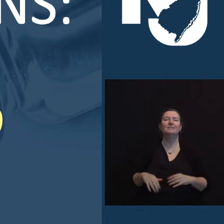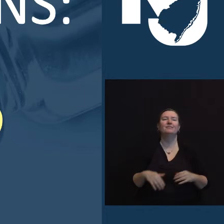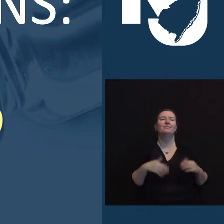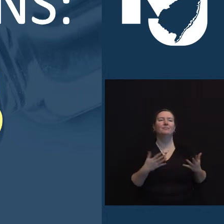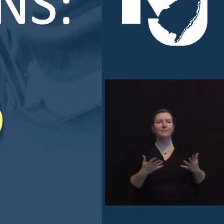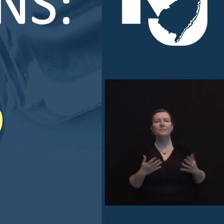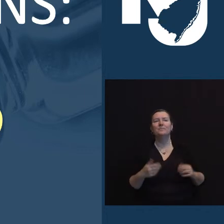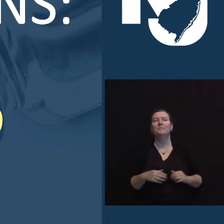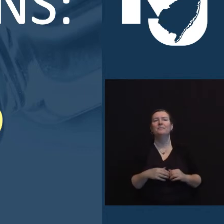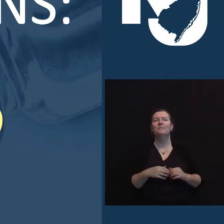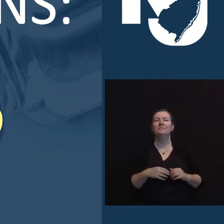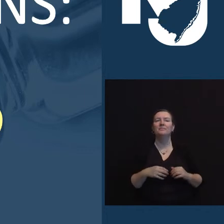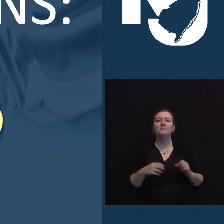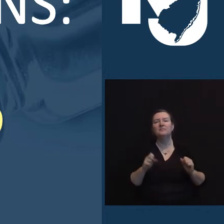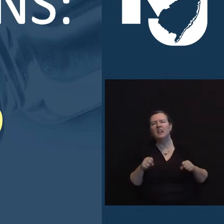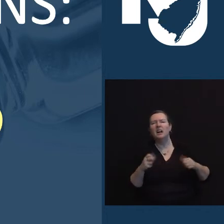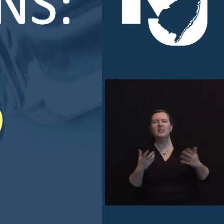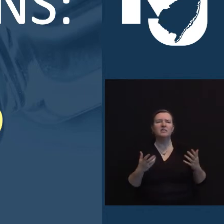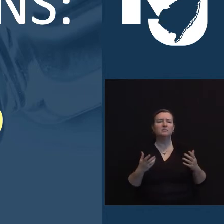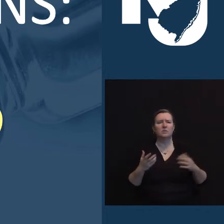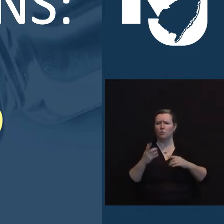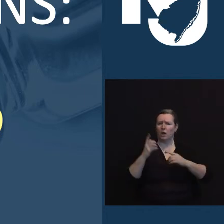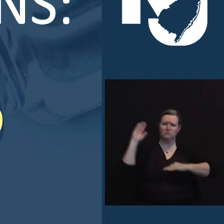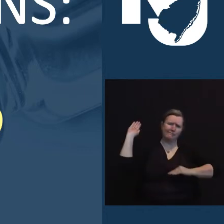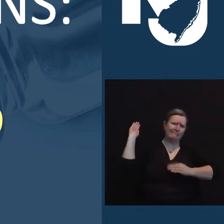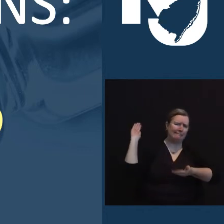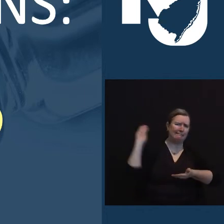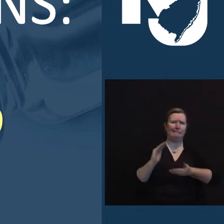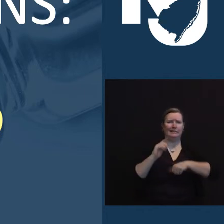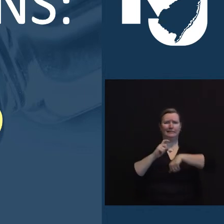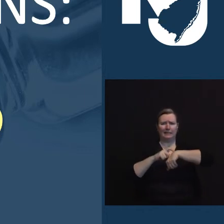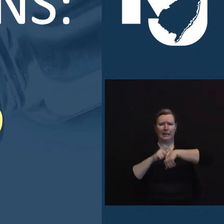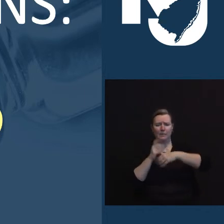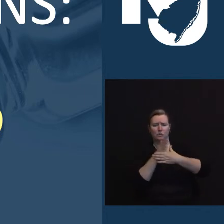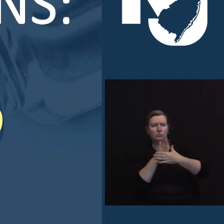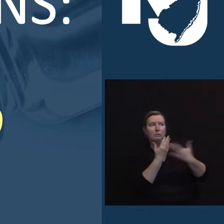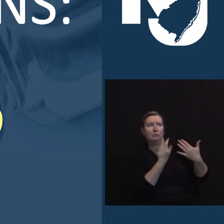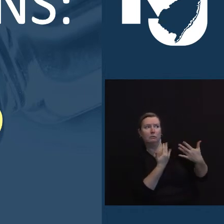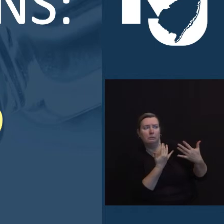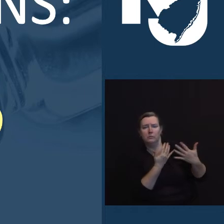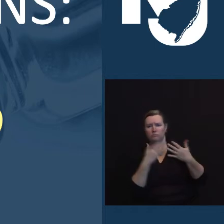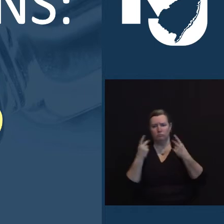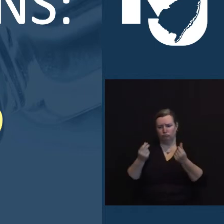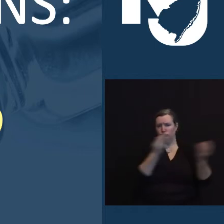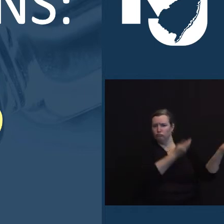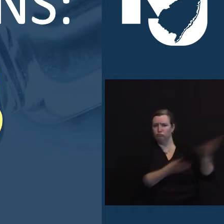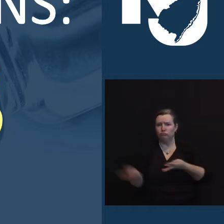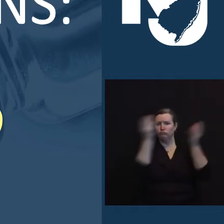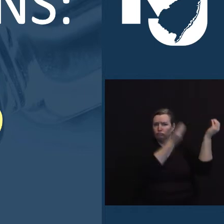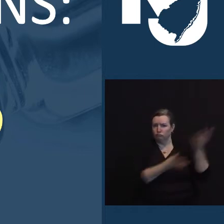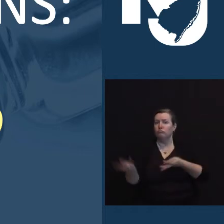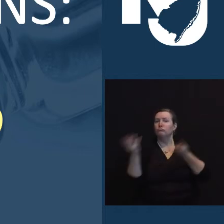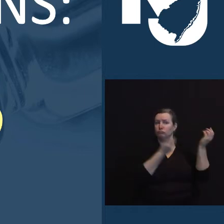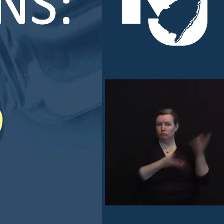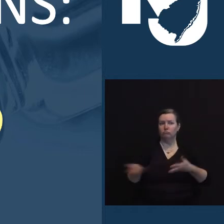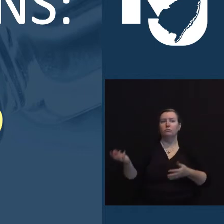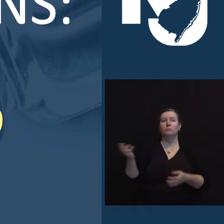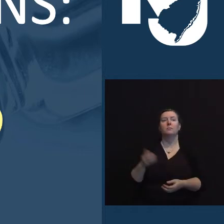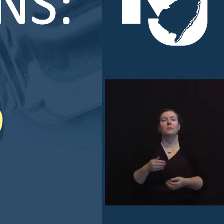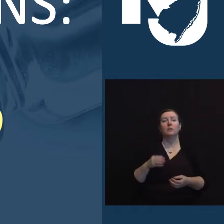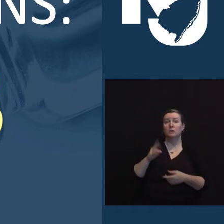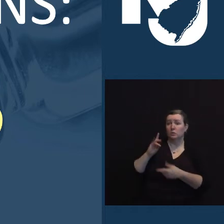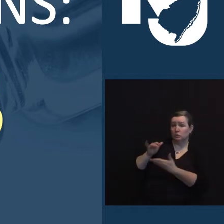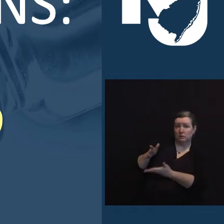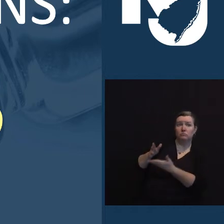to the next is a big deal. And I know you were on with the White House again today. You may want to talk about that in your comments. This